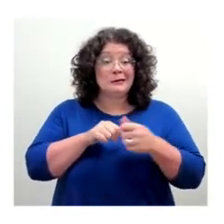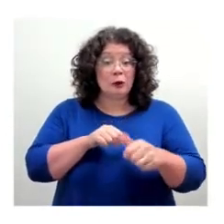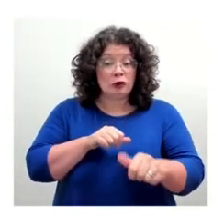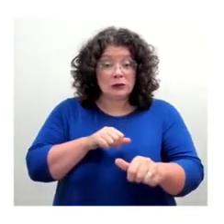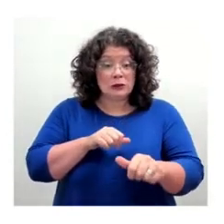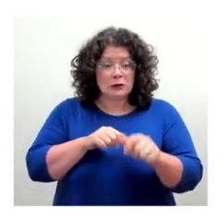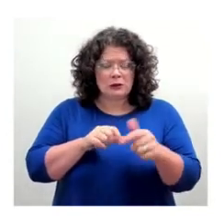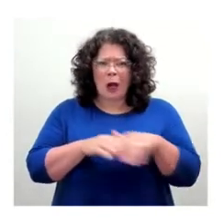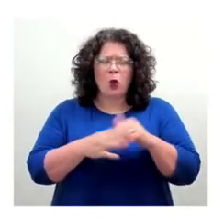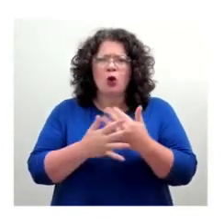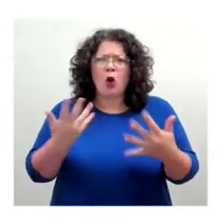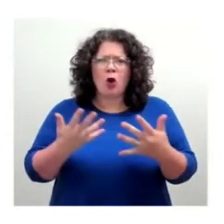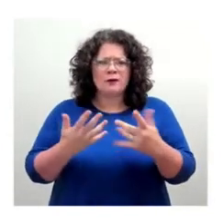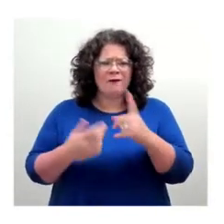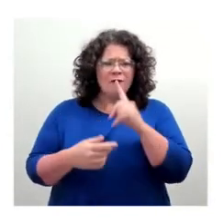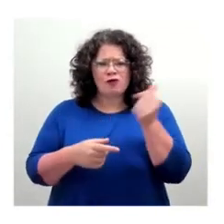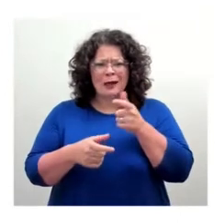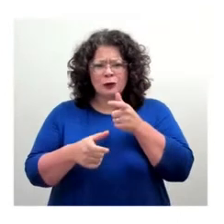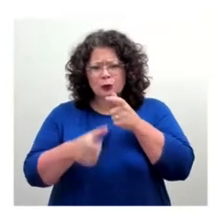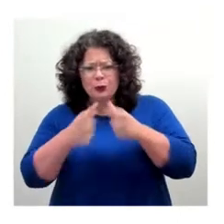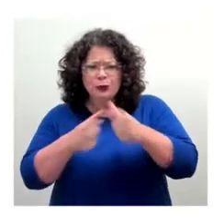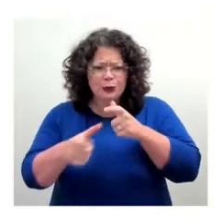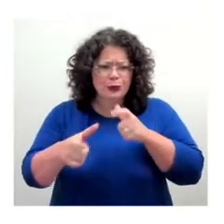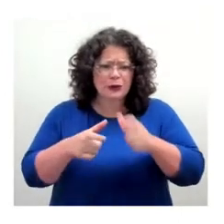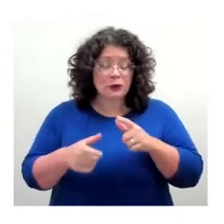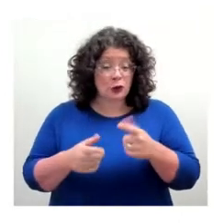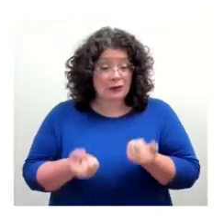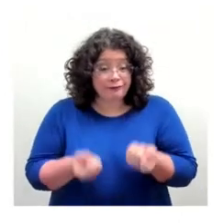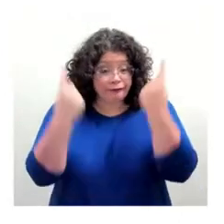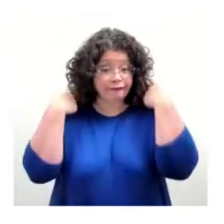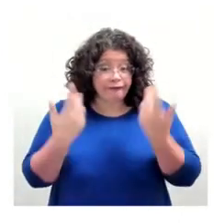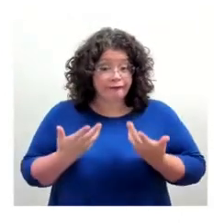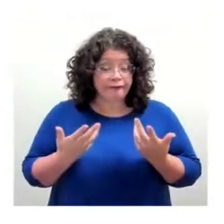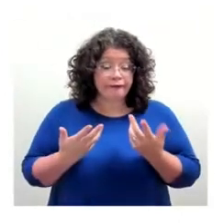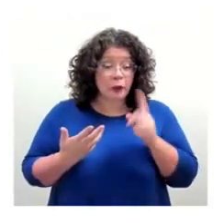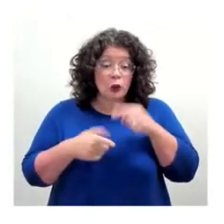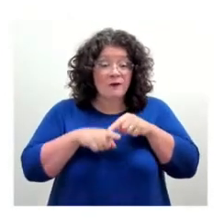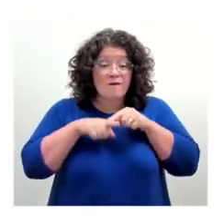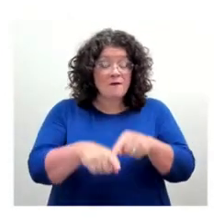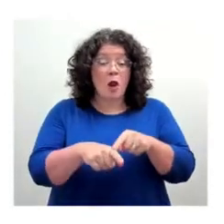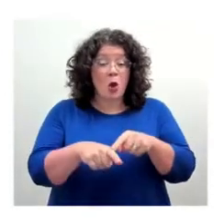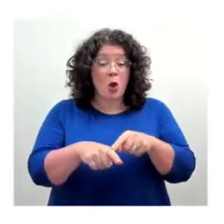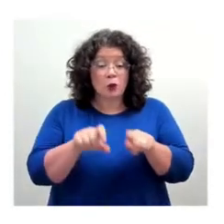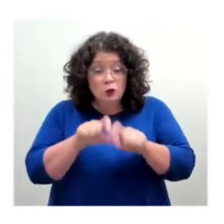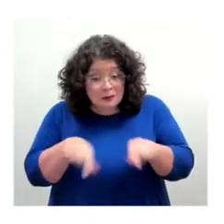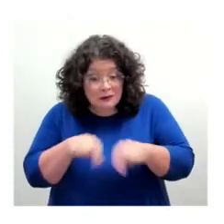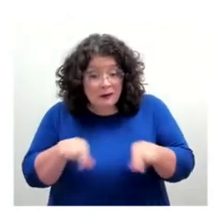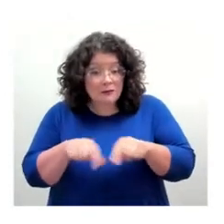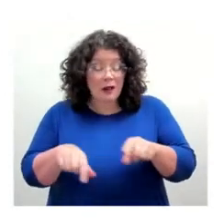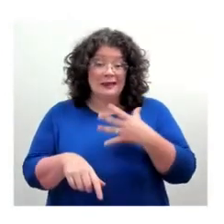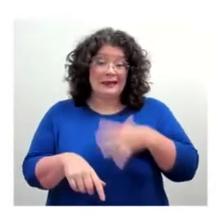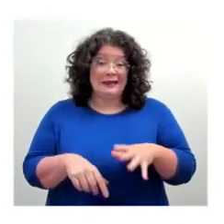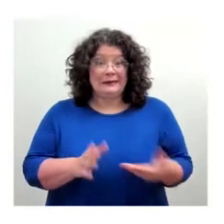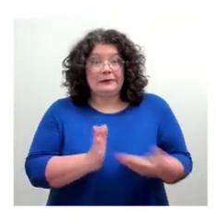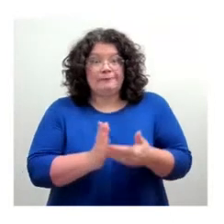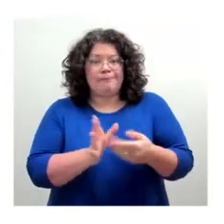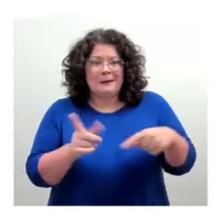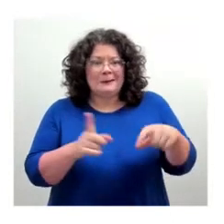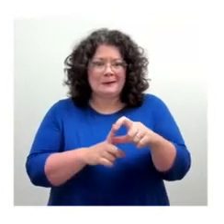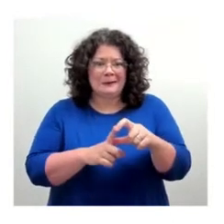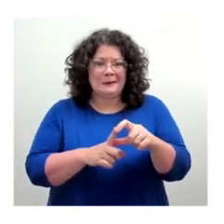well. So by that stage, she really needed the AD. So I went off on a bit of a hunt to find it. I went off